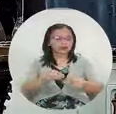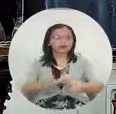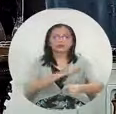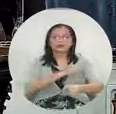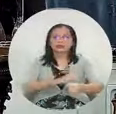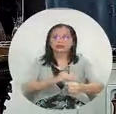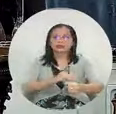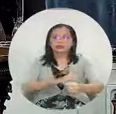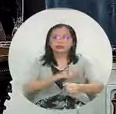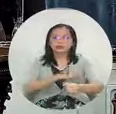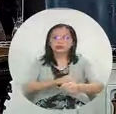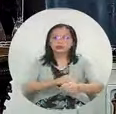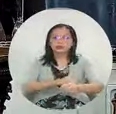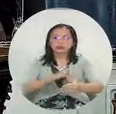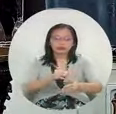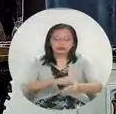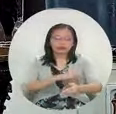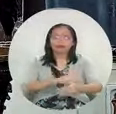Music, kalibutan.